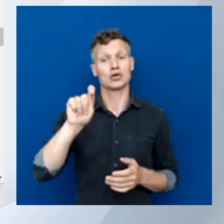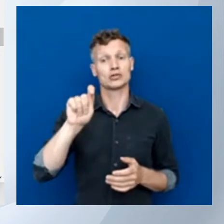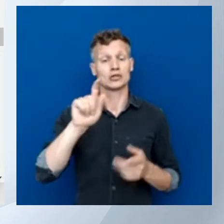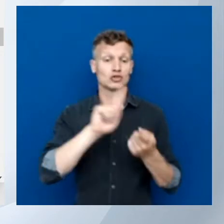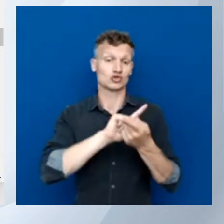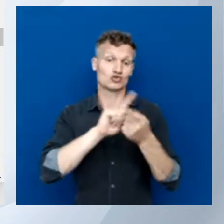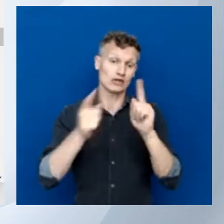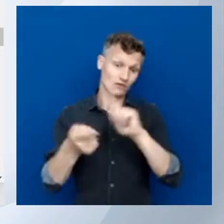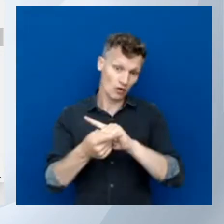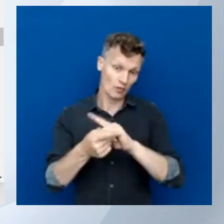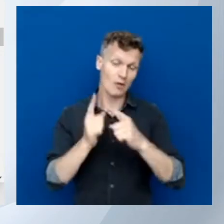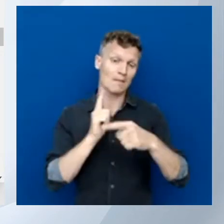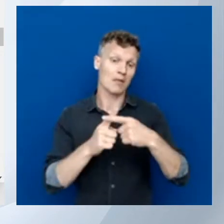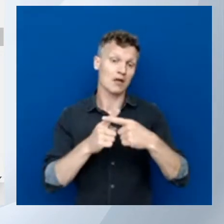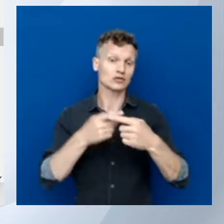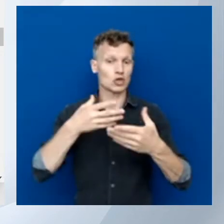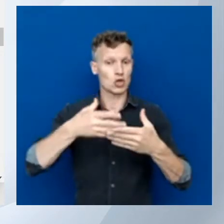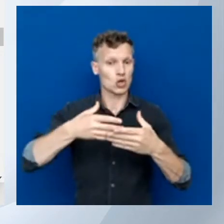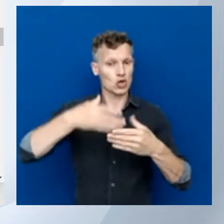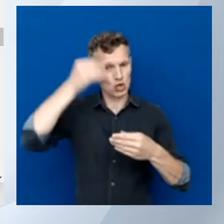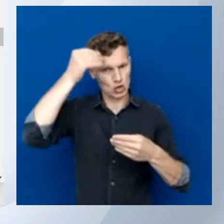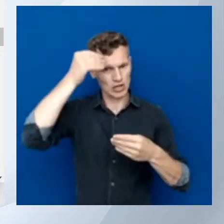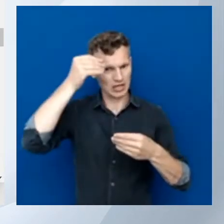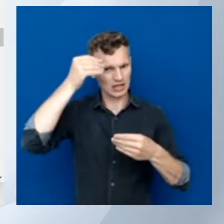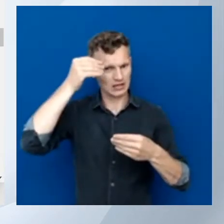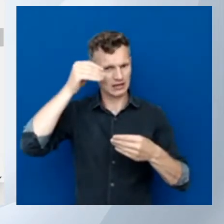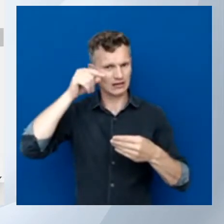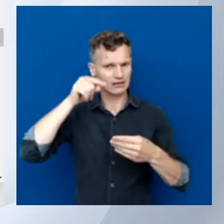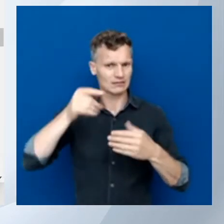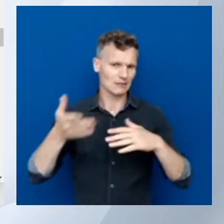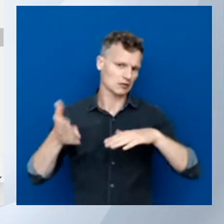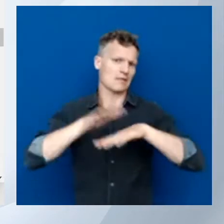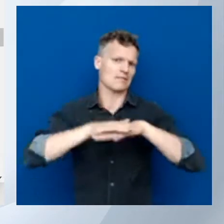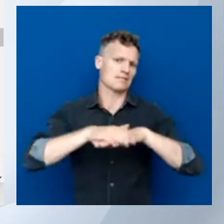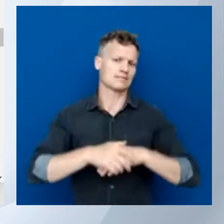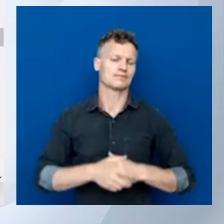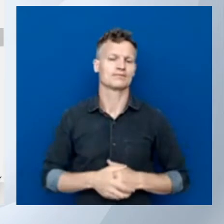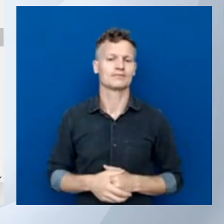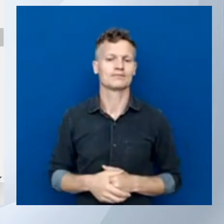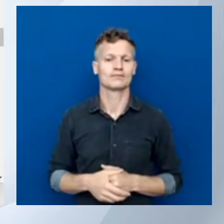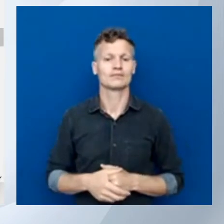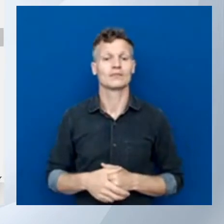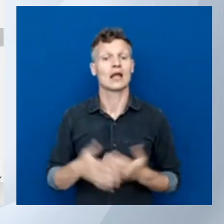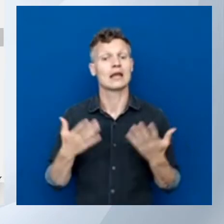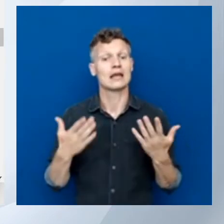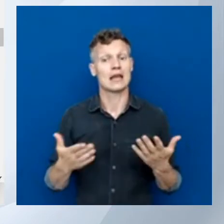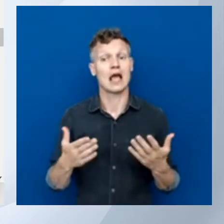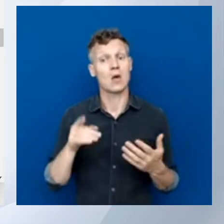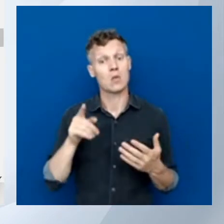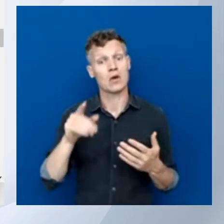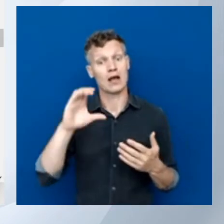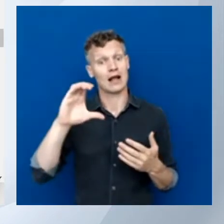on top of that also added. Right, and the classifier is now ready to score the data set.